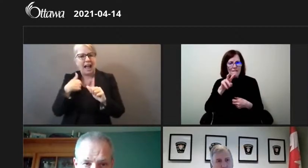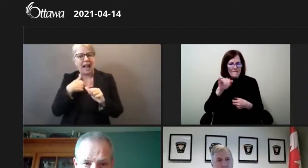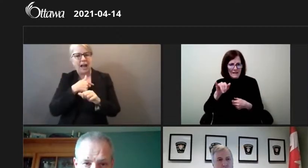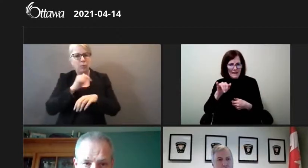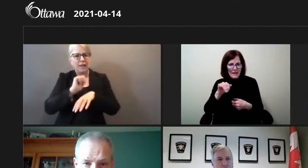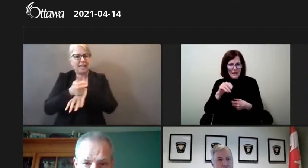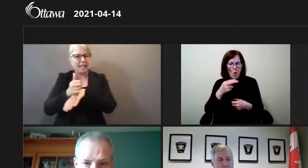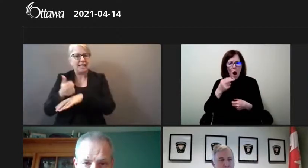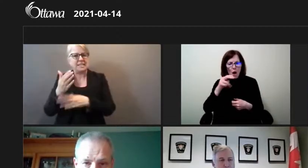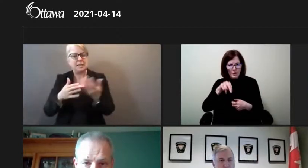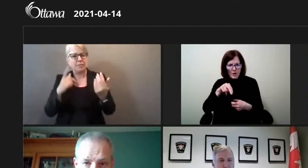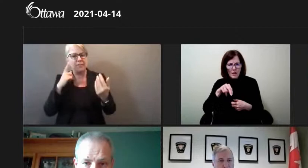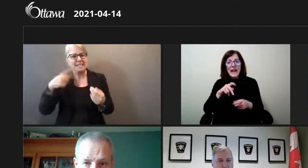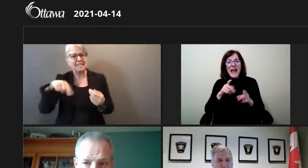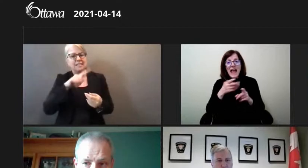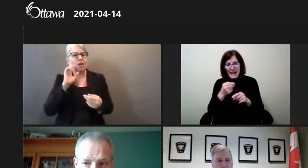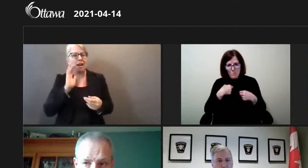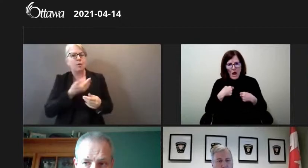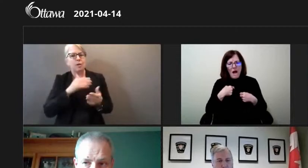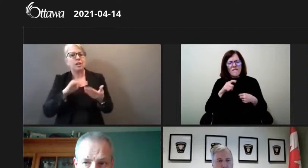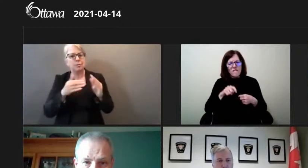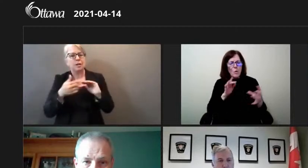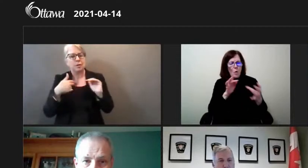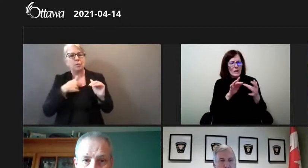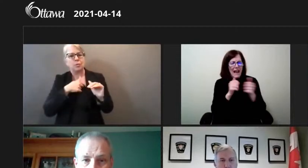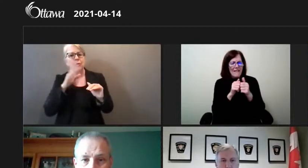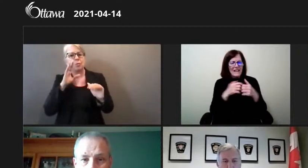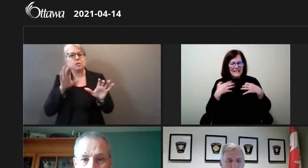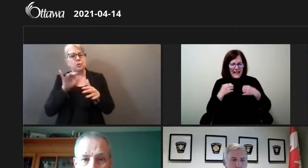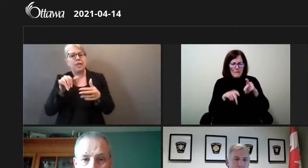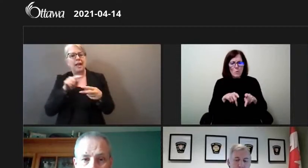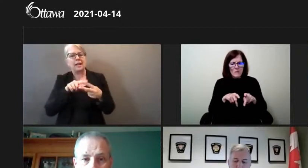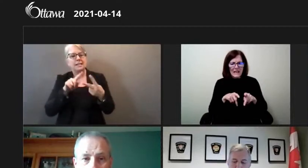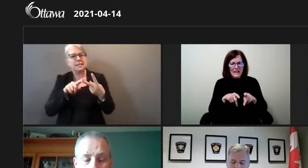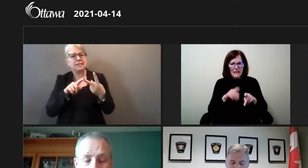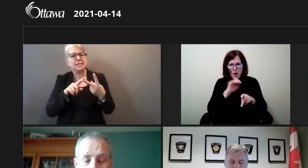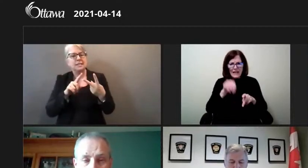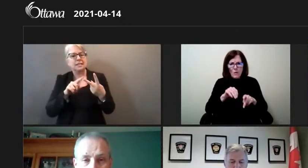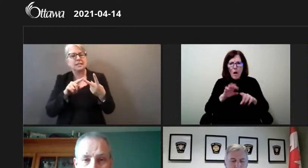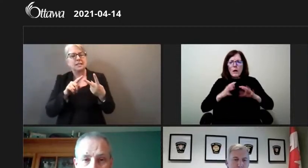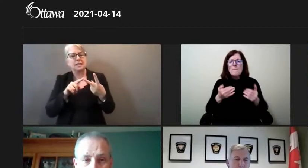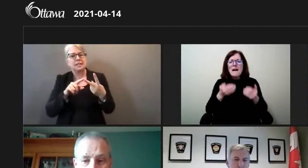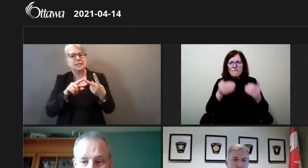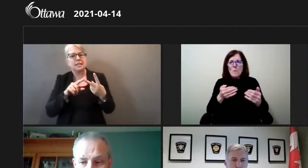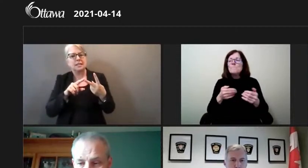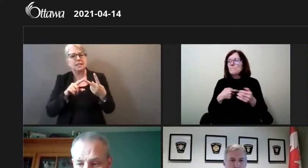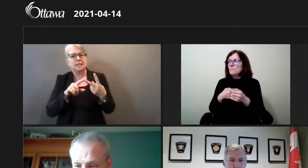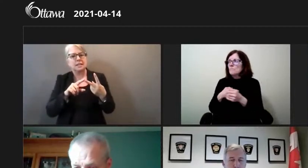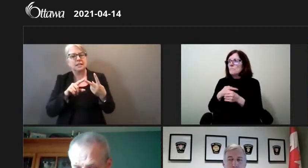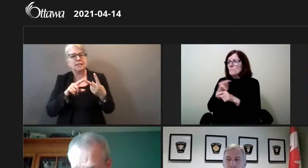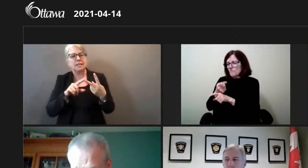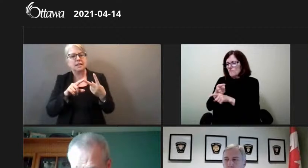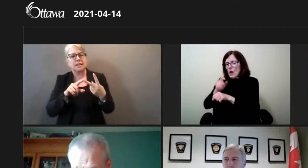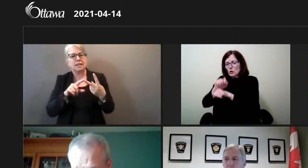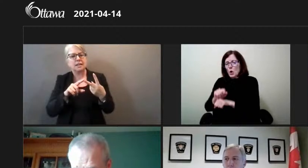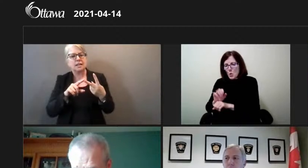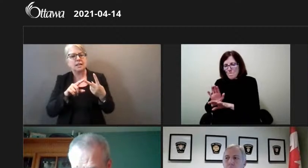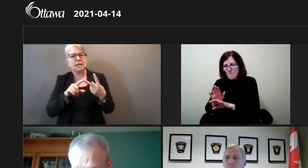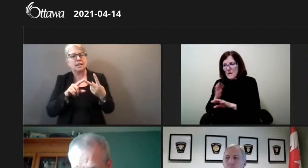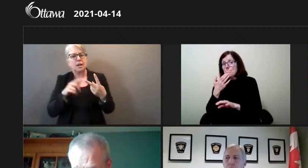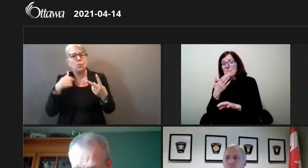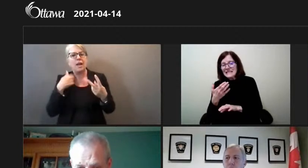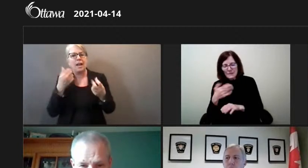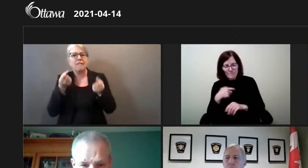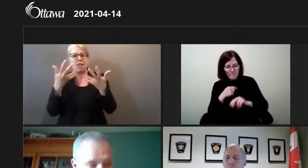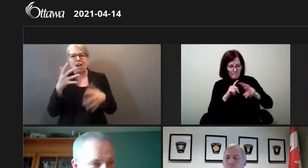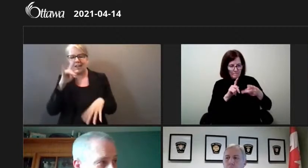community? Okay, so we will do that. Number two is we have a lot of kids gathering